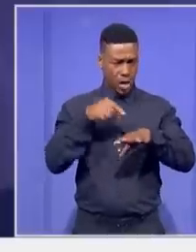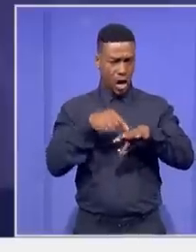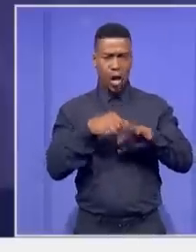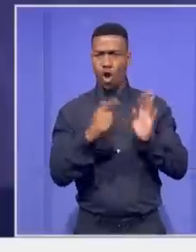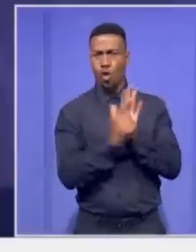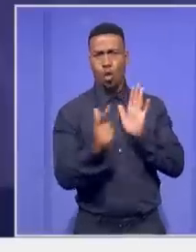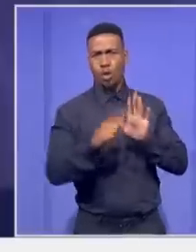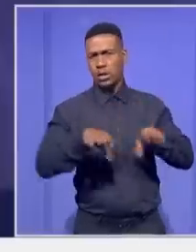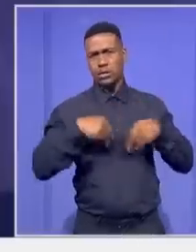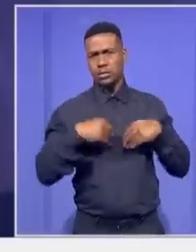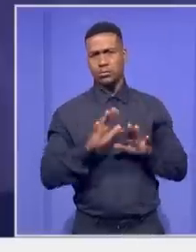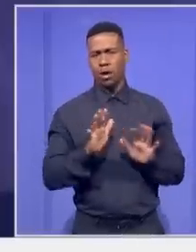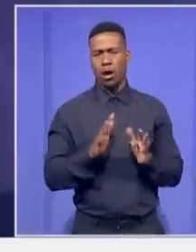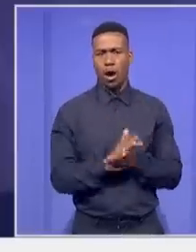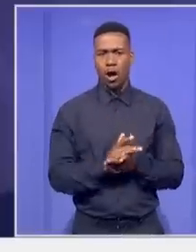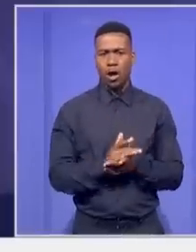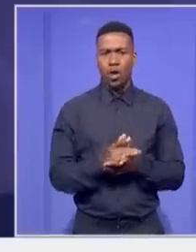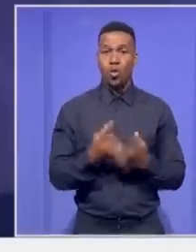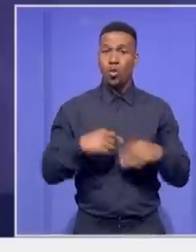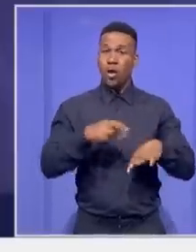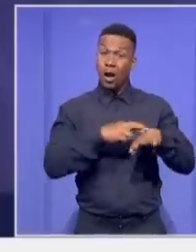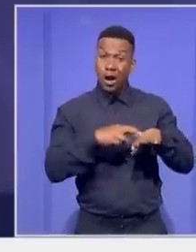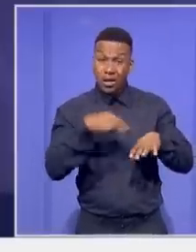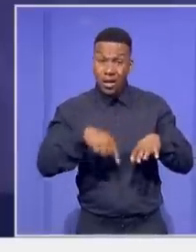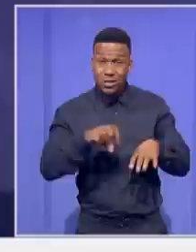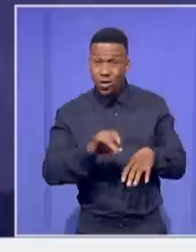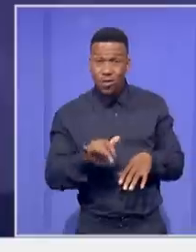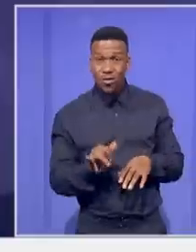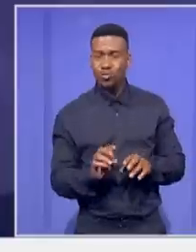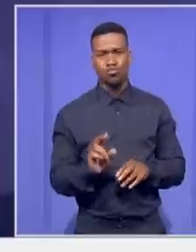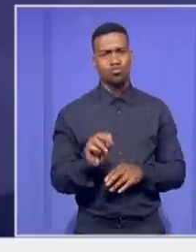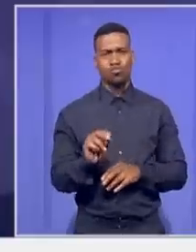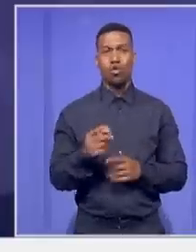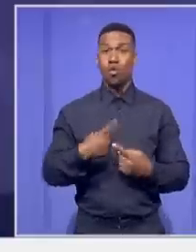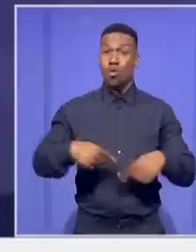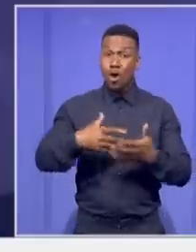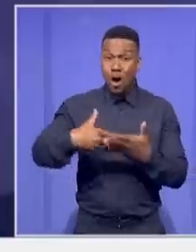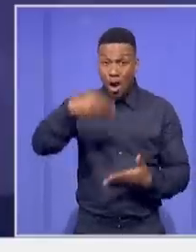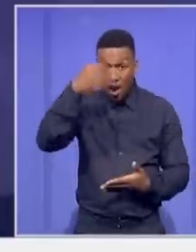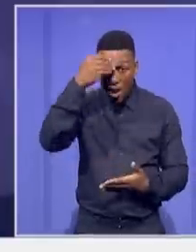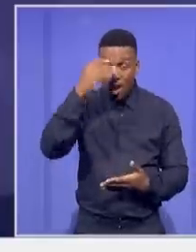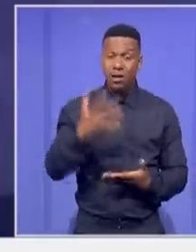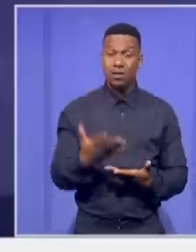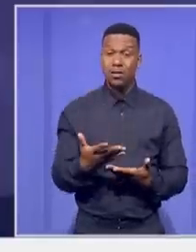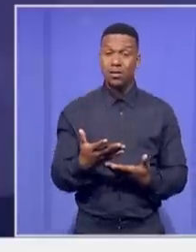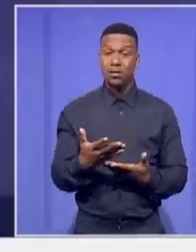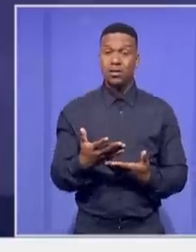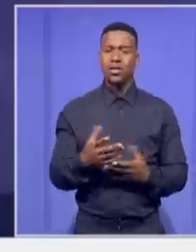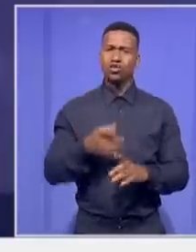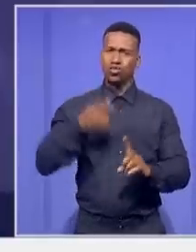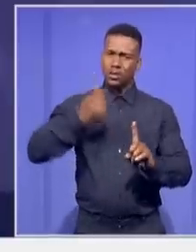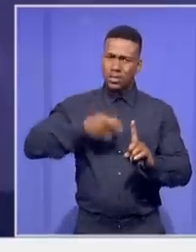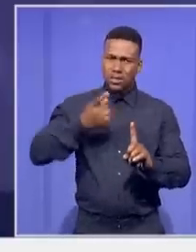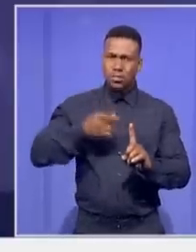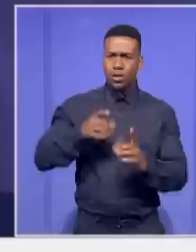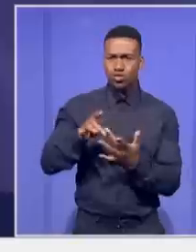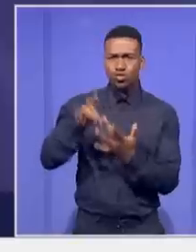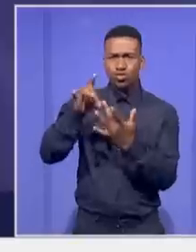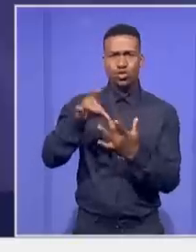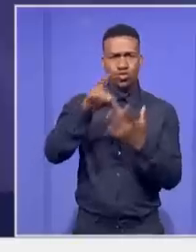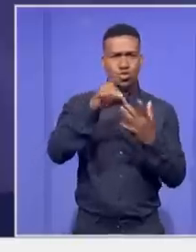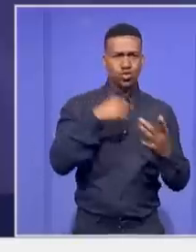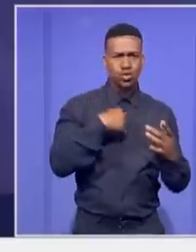and re-racializing South Africa. We'd also have to learn to have the discipline to pick our battles and then